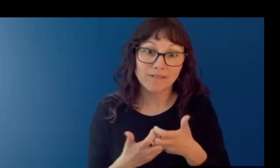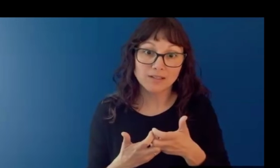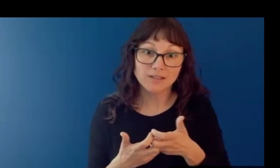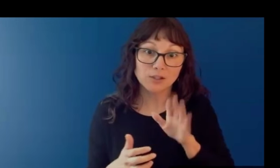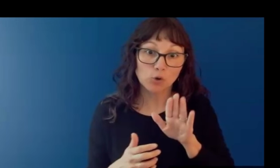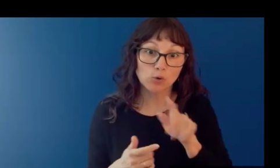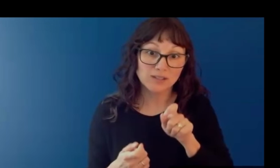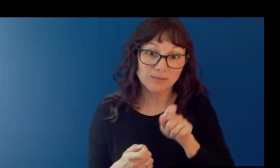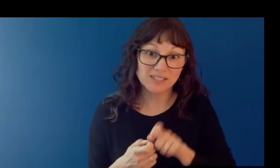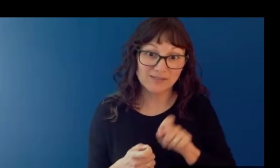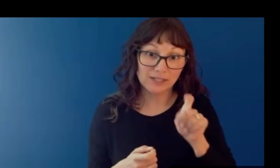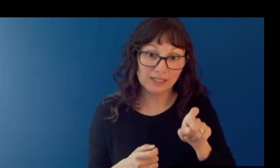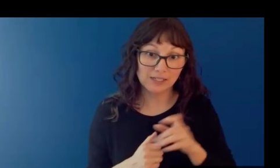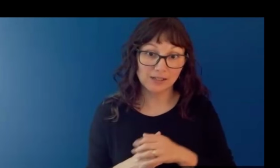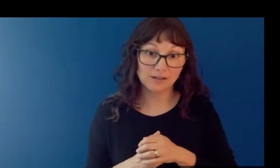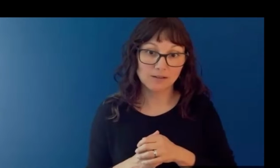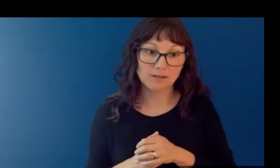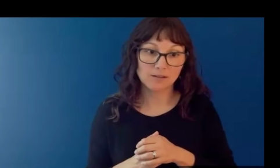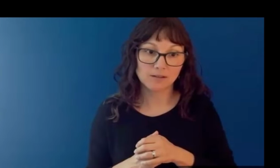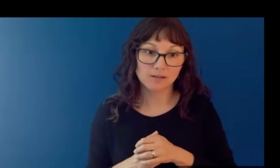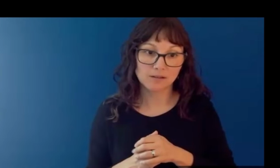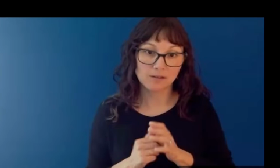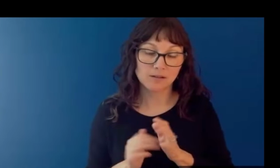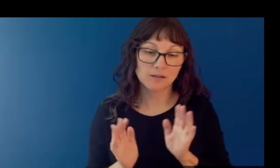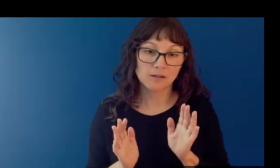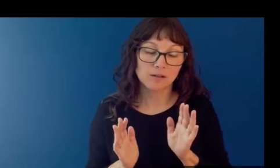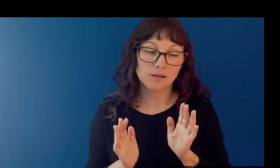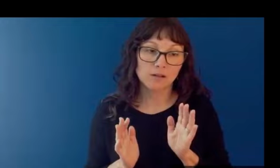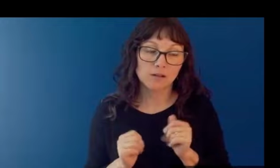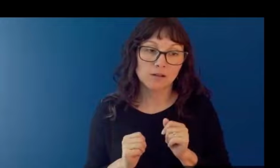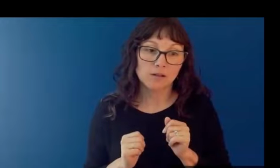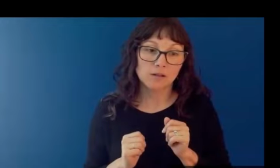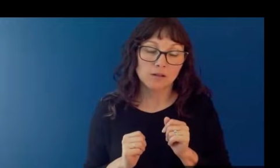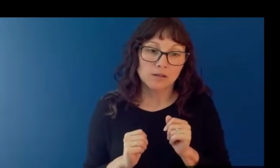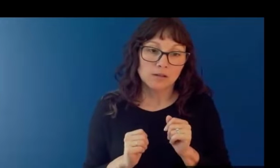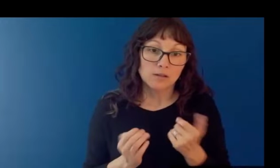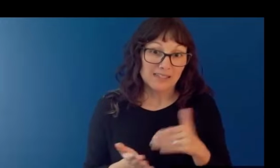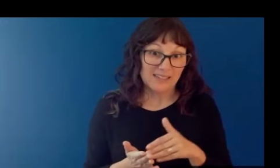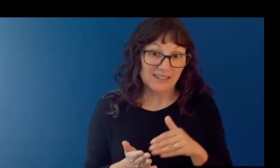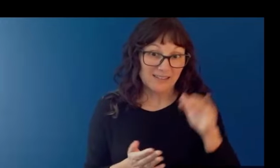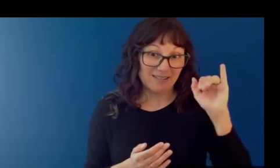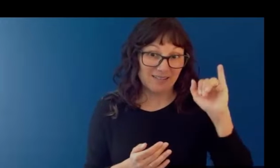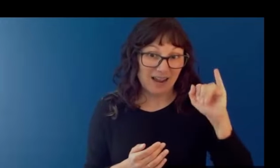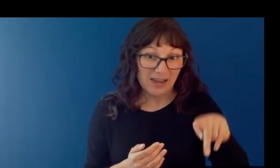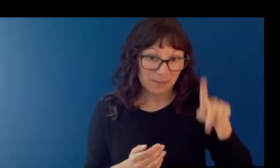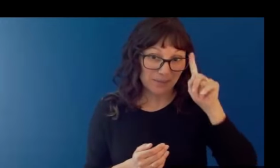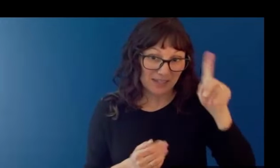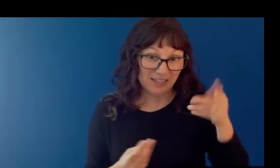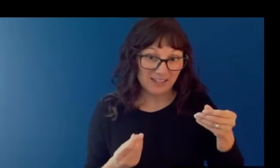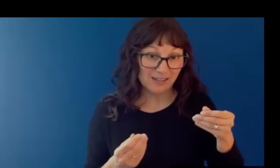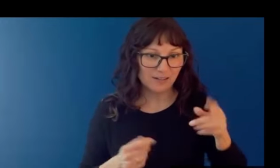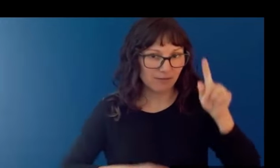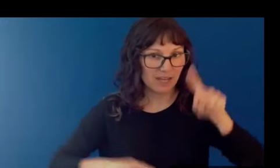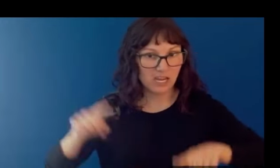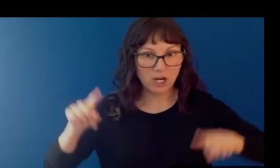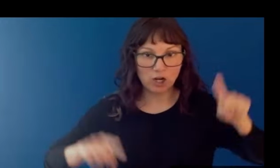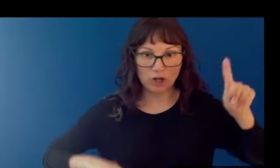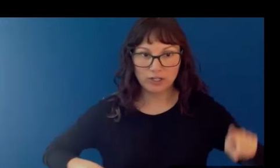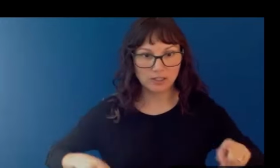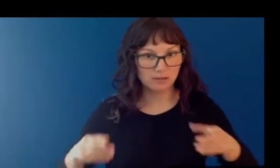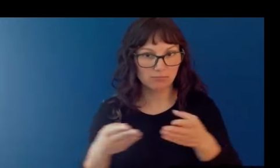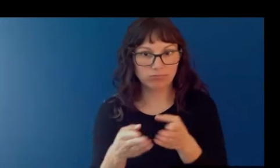need. So if you, and I can't say again, because intellectual properties are so varied and